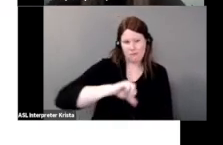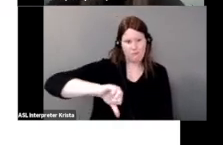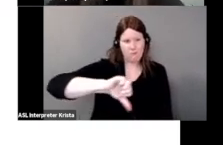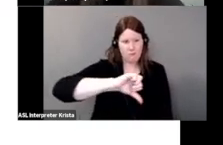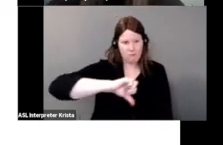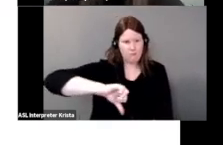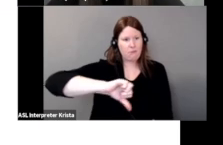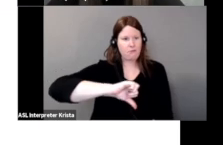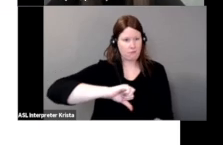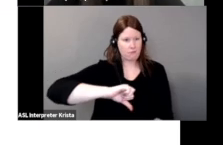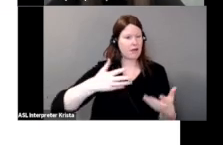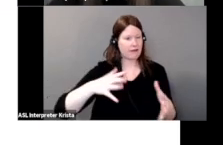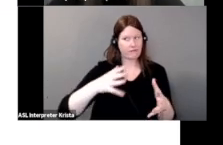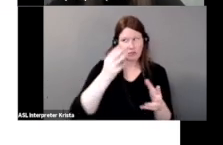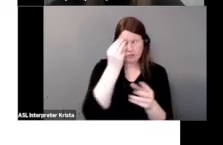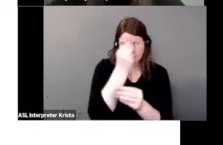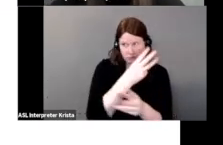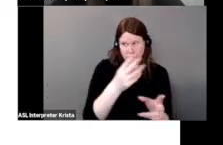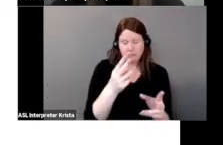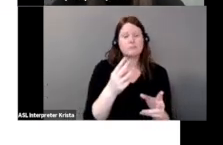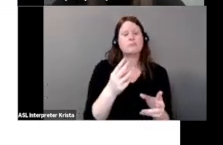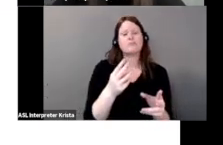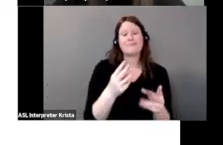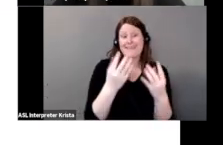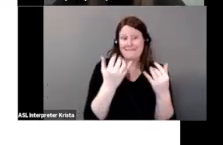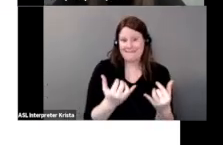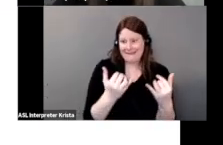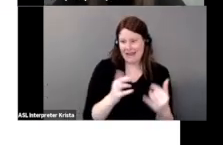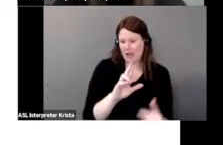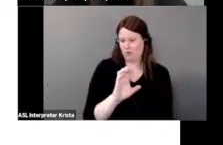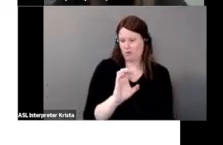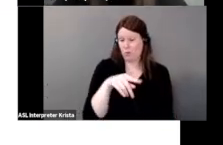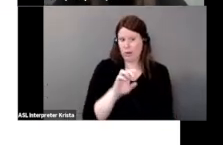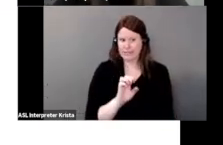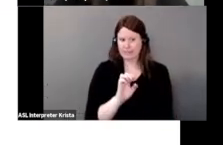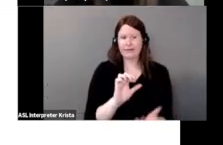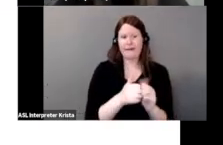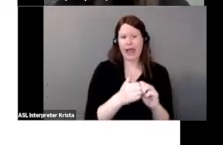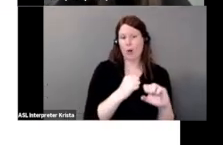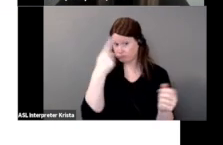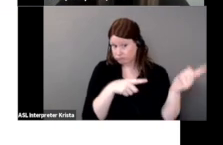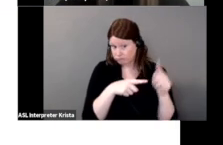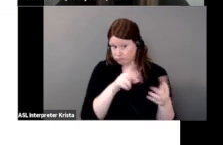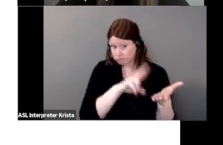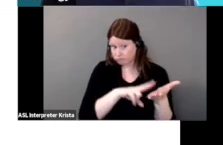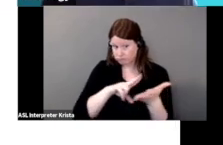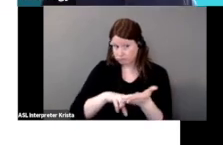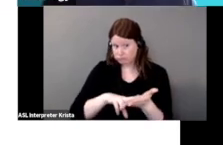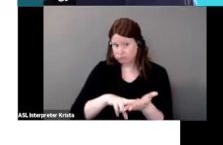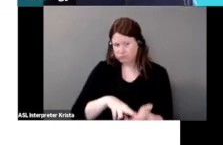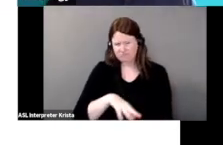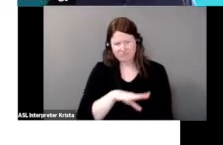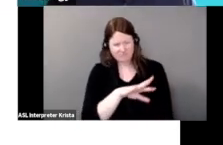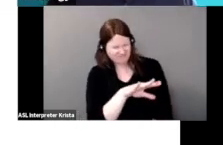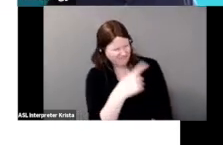already in another function. Is the only way to protect the recipe now through an NDA and a strong agreement? Could you